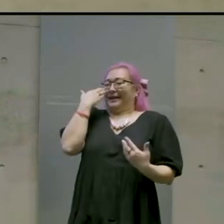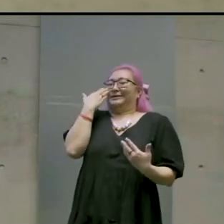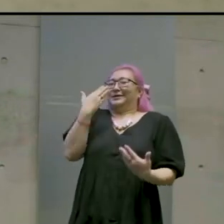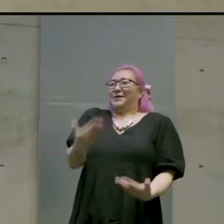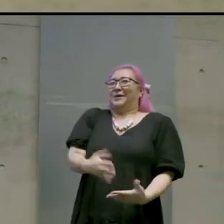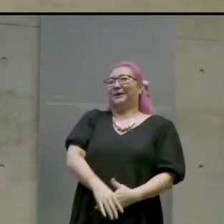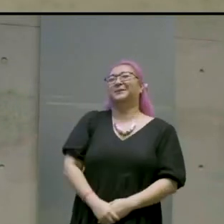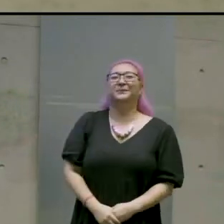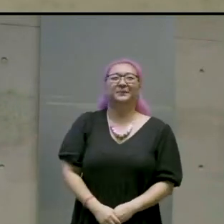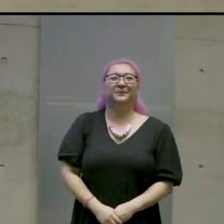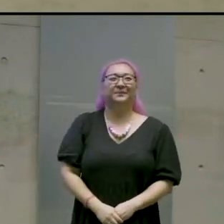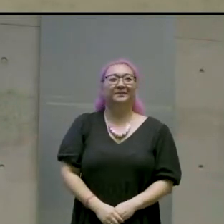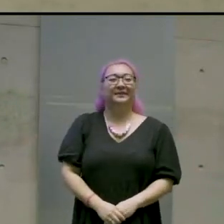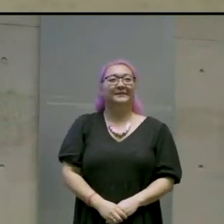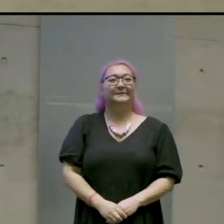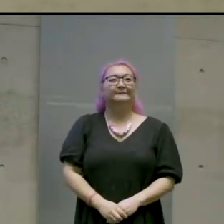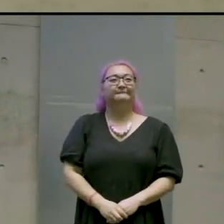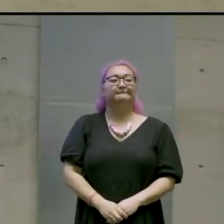Thanks.